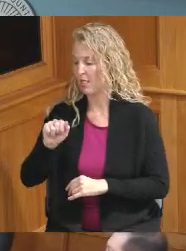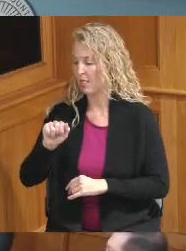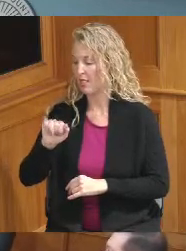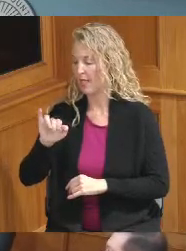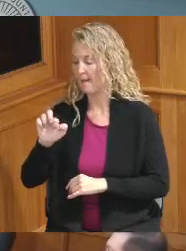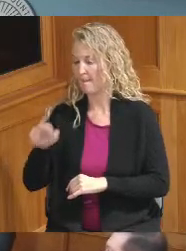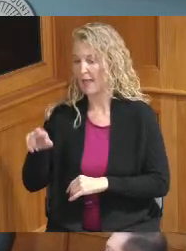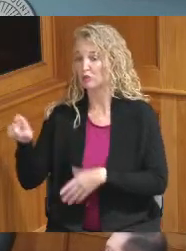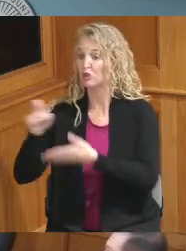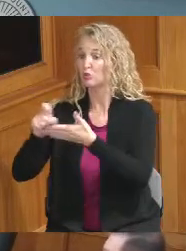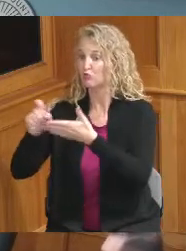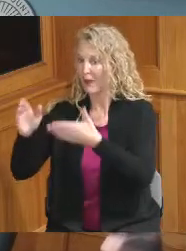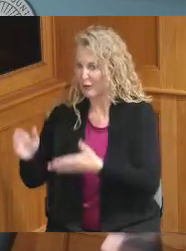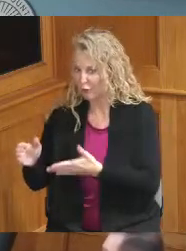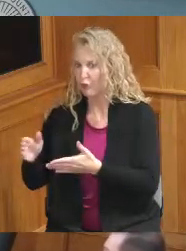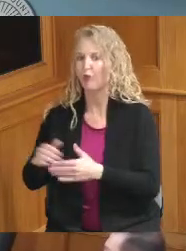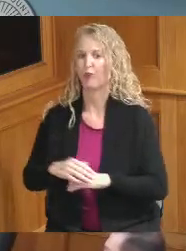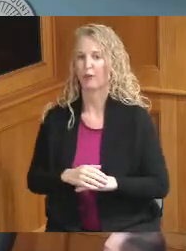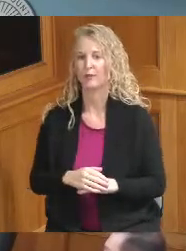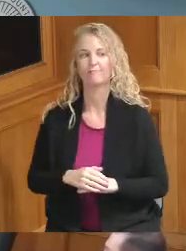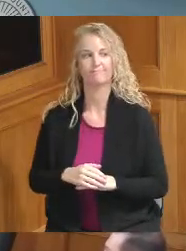writer.